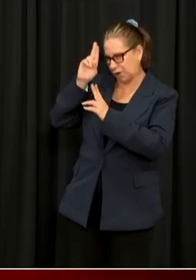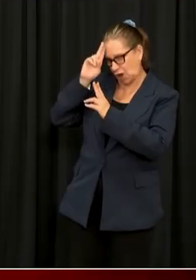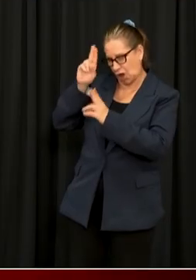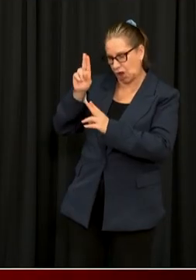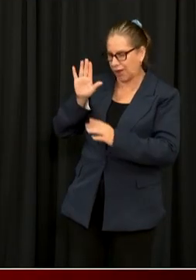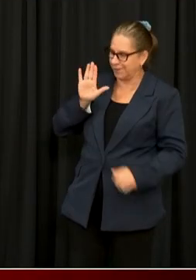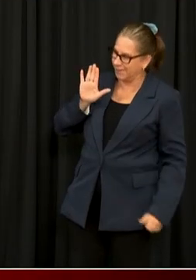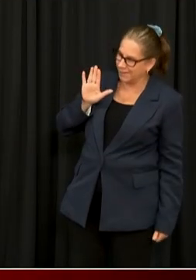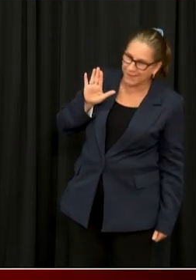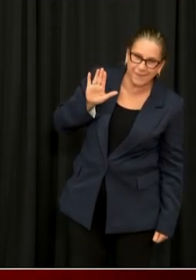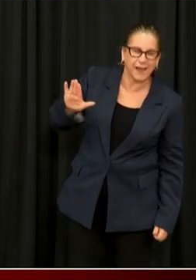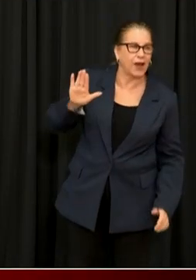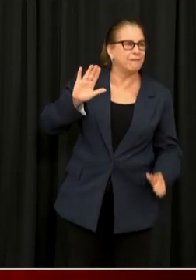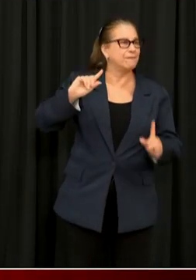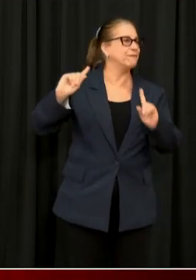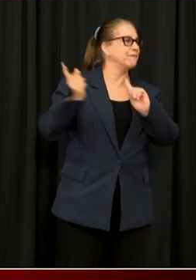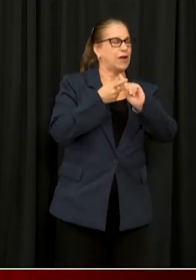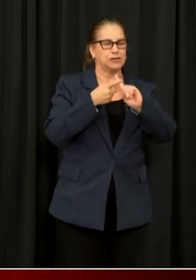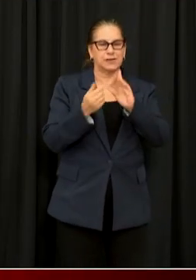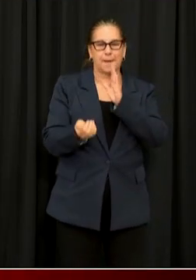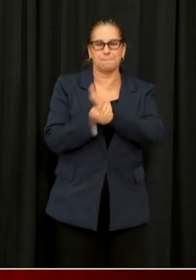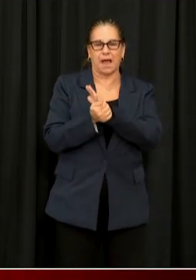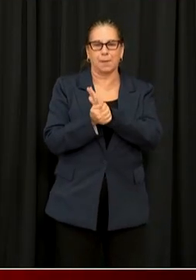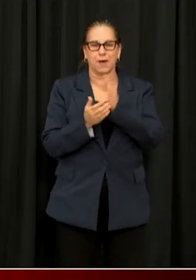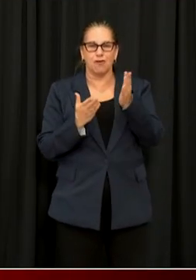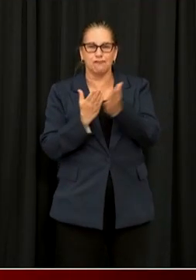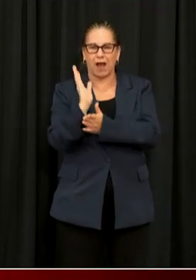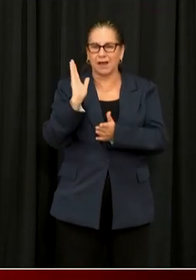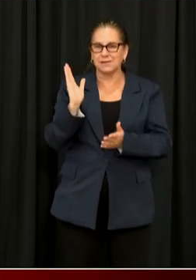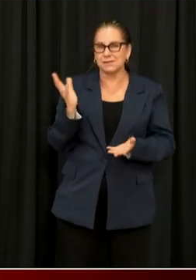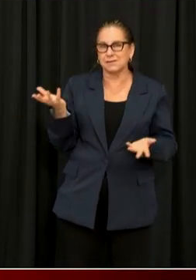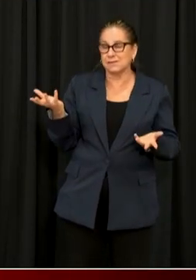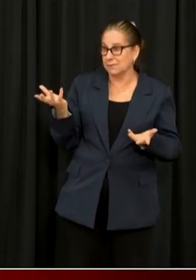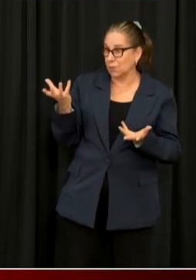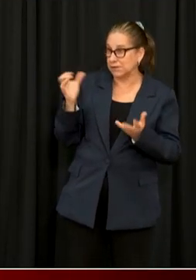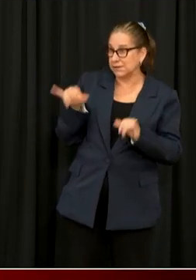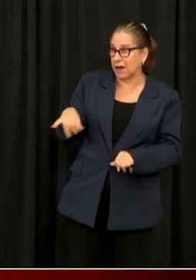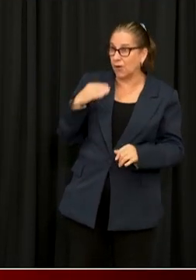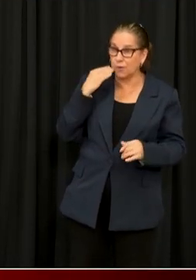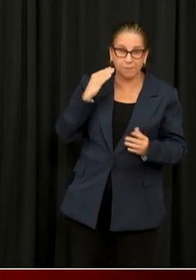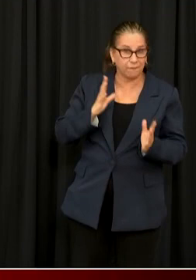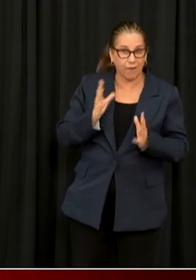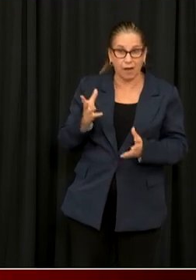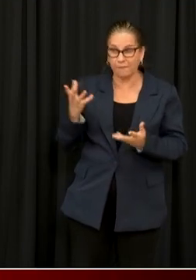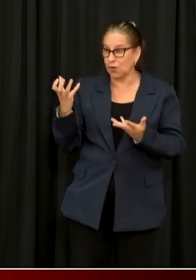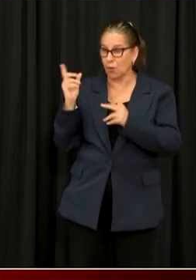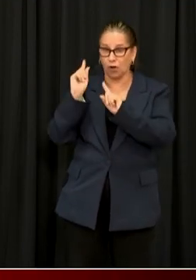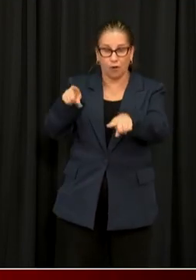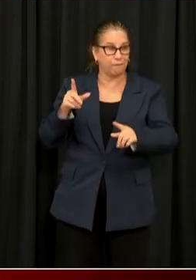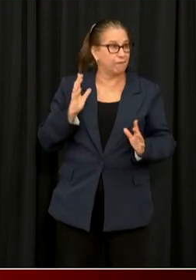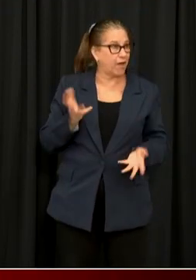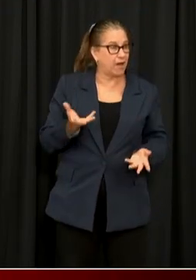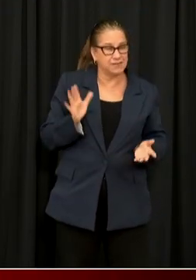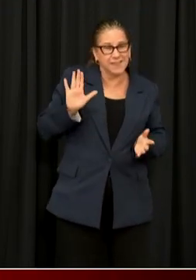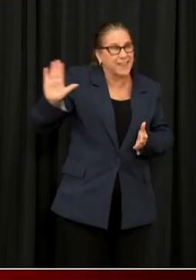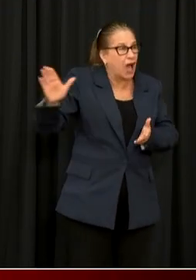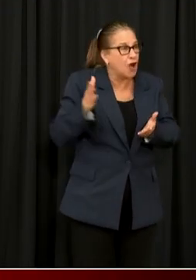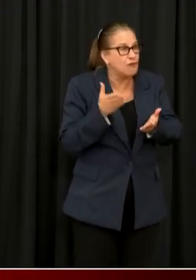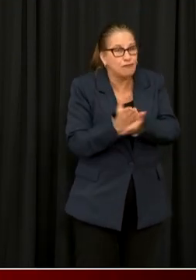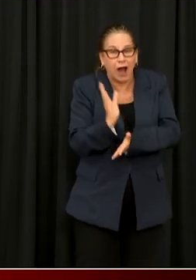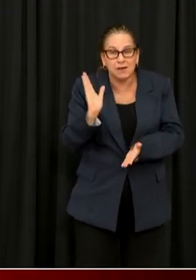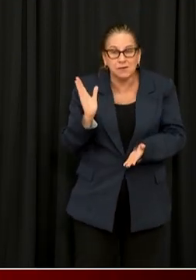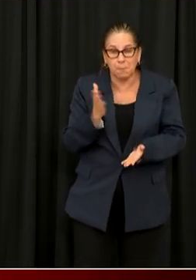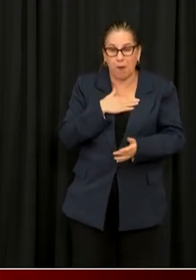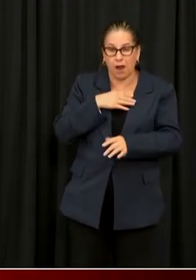order, but we also have some interest in making sure that there's not gathering, or that if